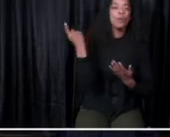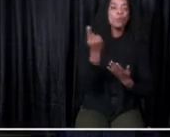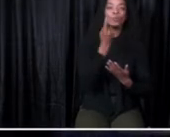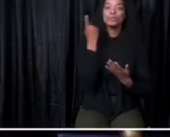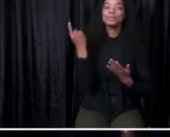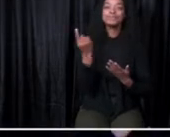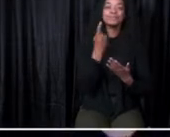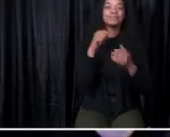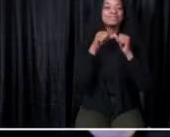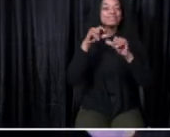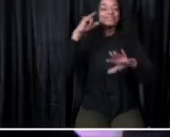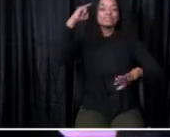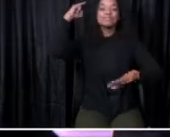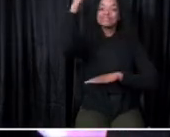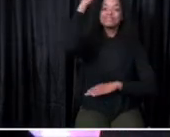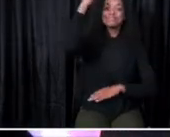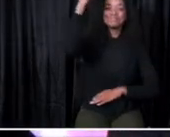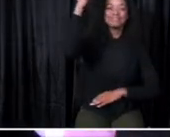Stingers